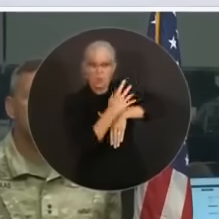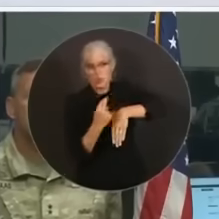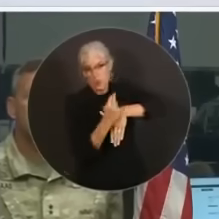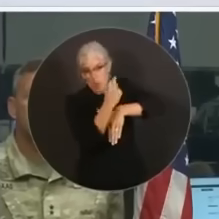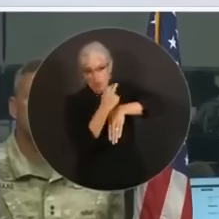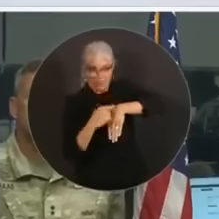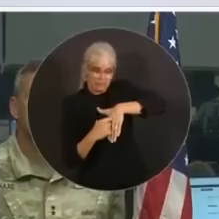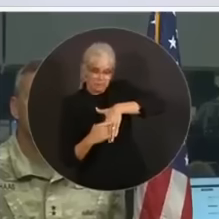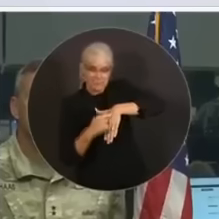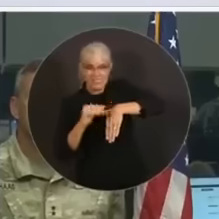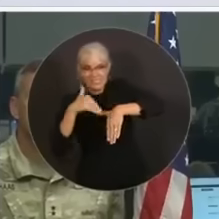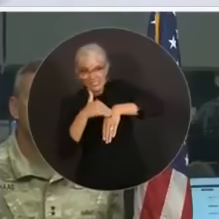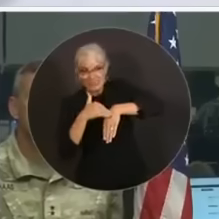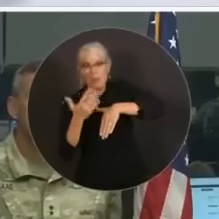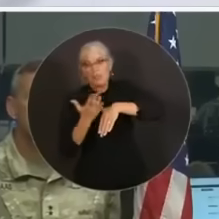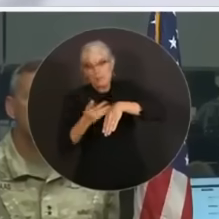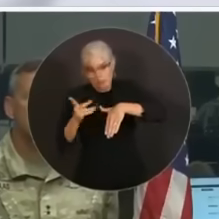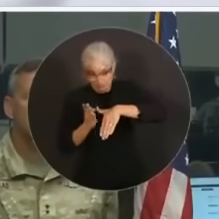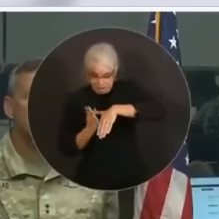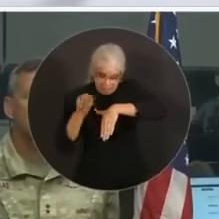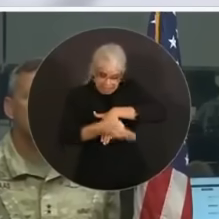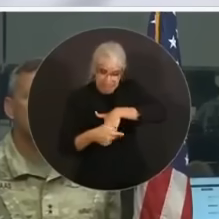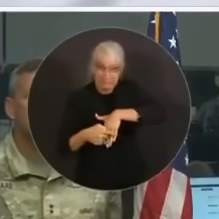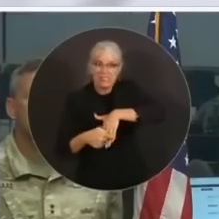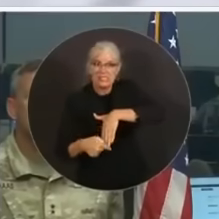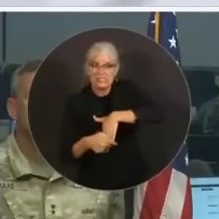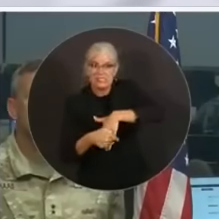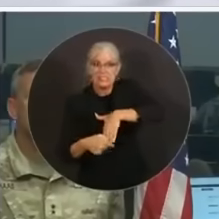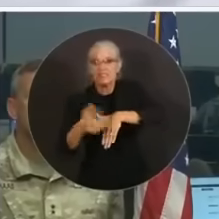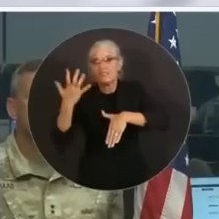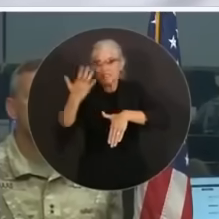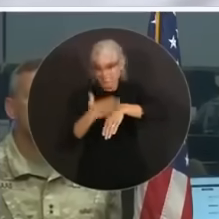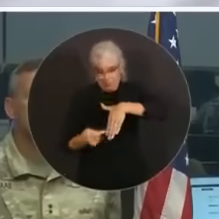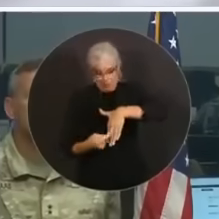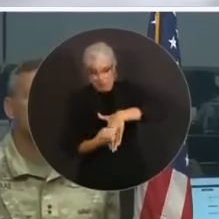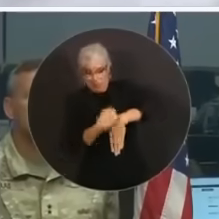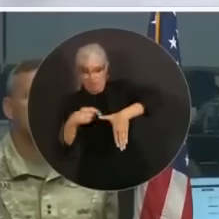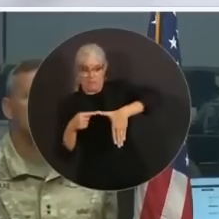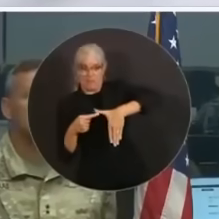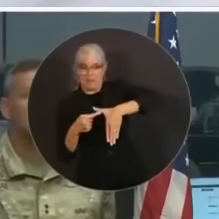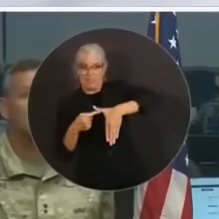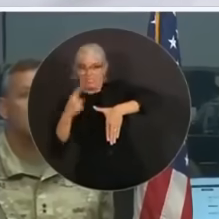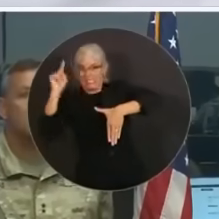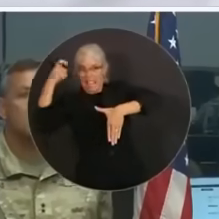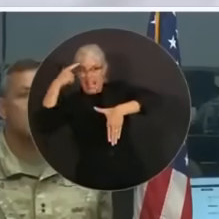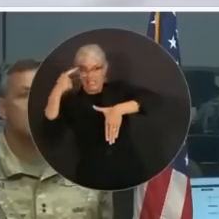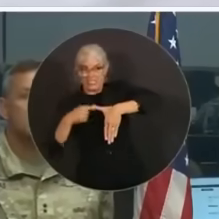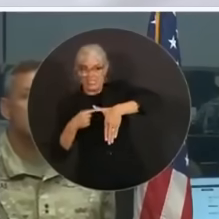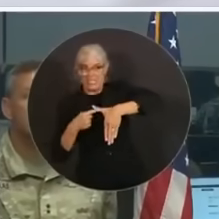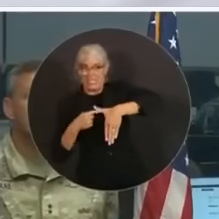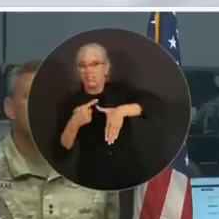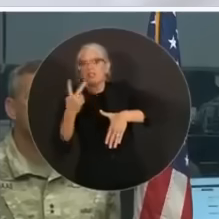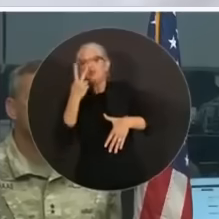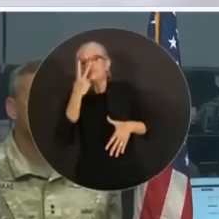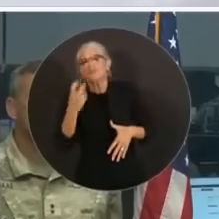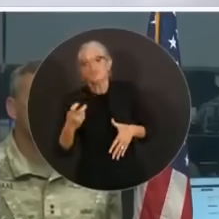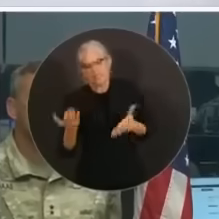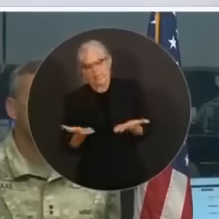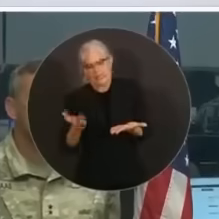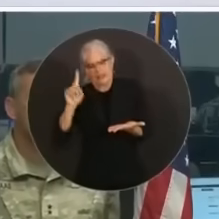Florida. Most of these places in Tallahassee and Northern Florida likely aren't going to see as significant of